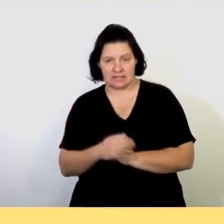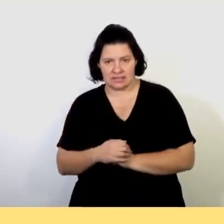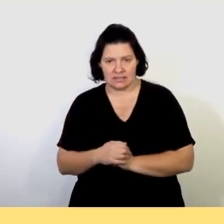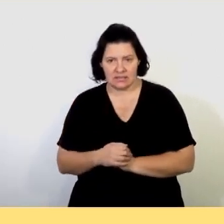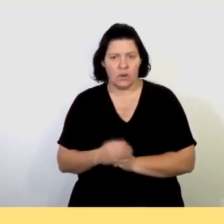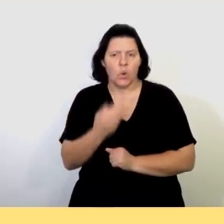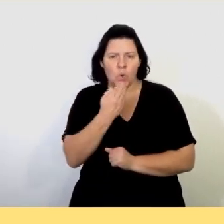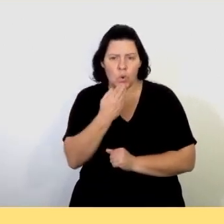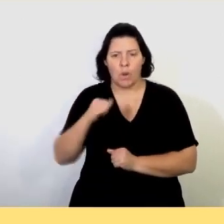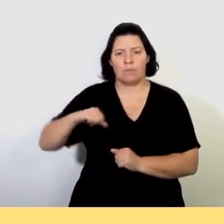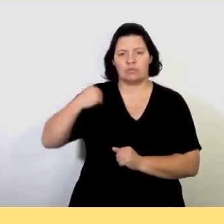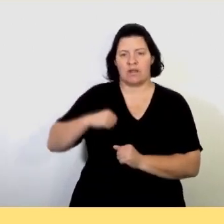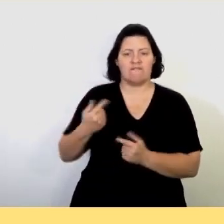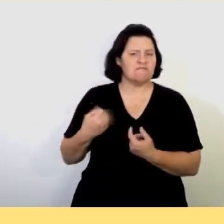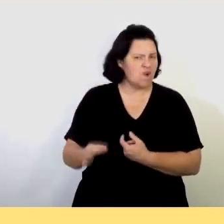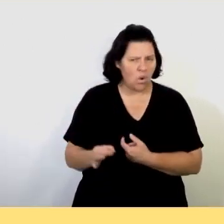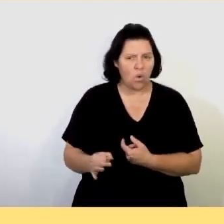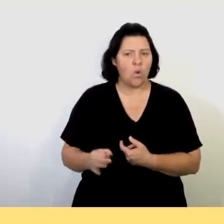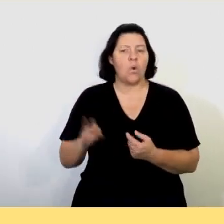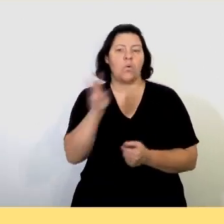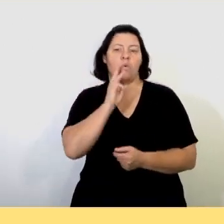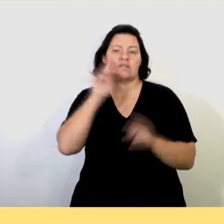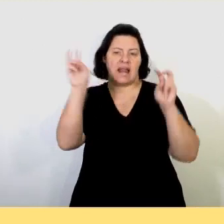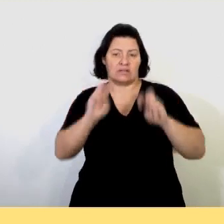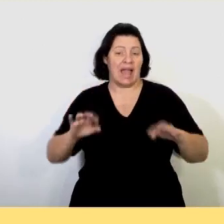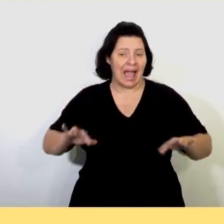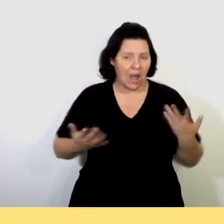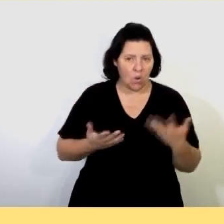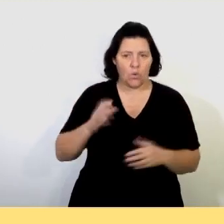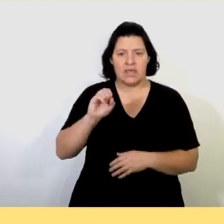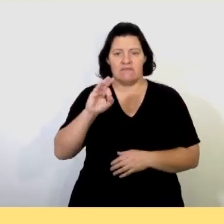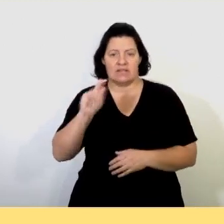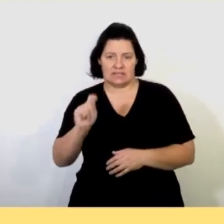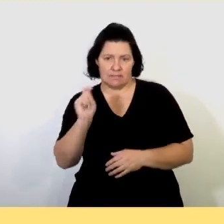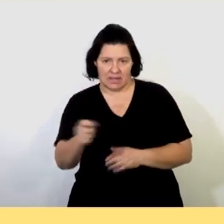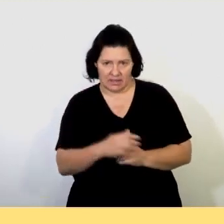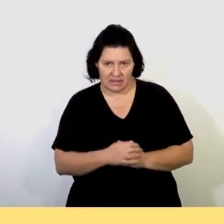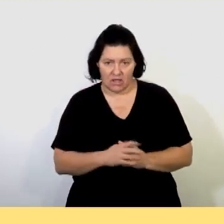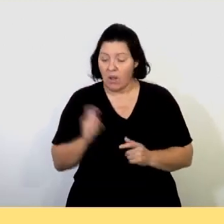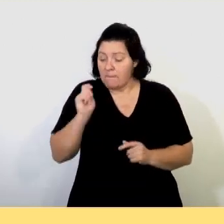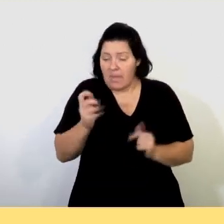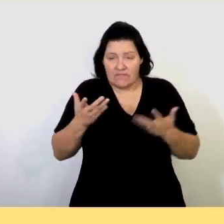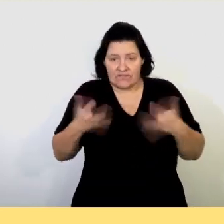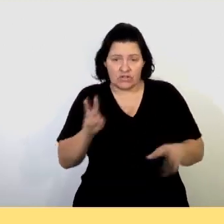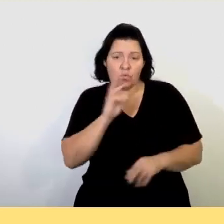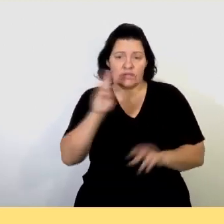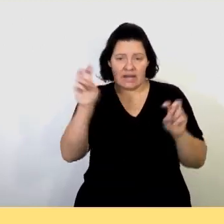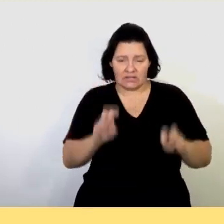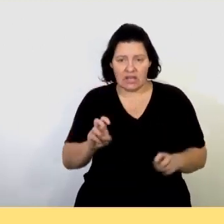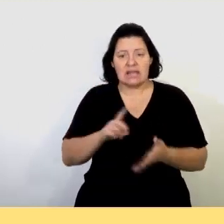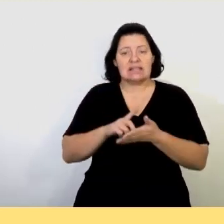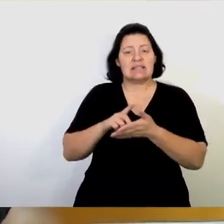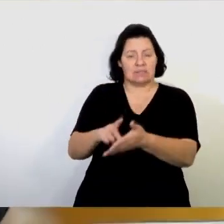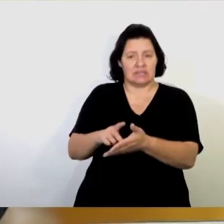7,300 to the municipality for water and electricity with an EFT. So once you pay for water and electricity,